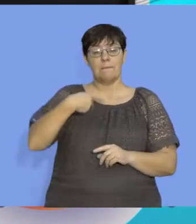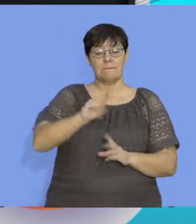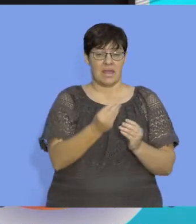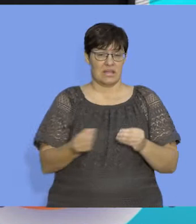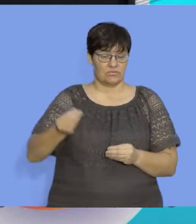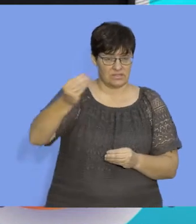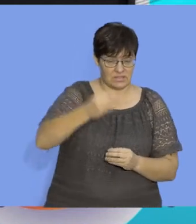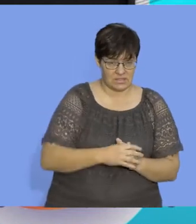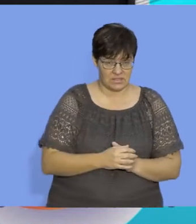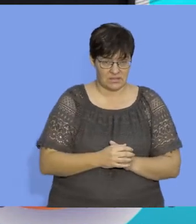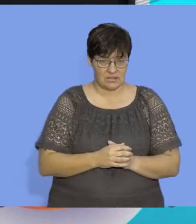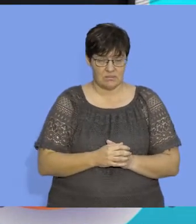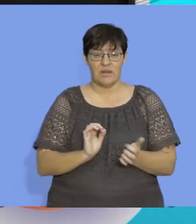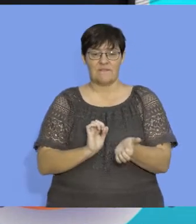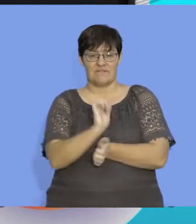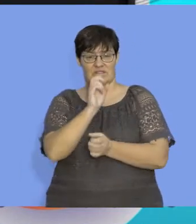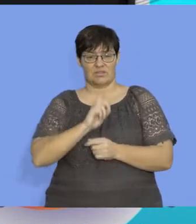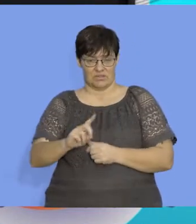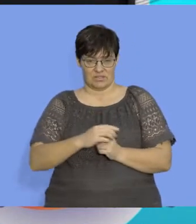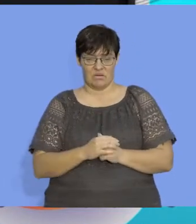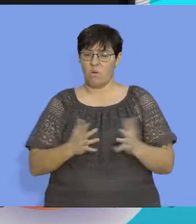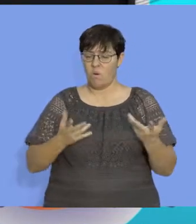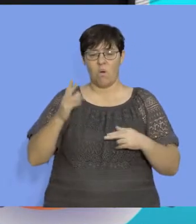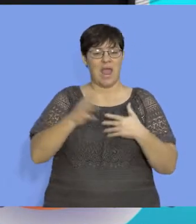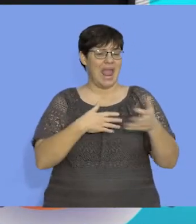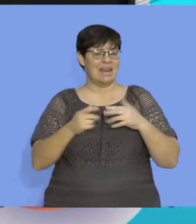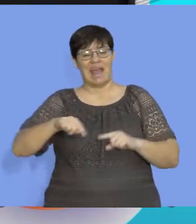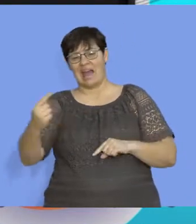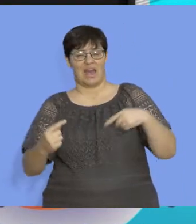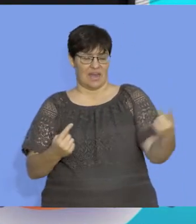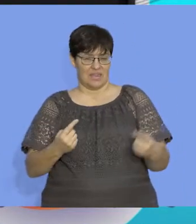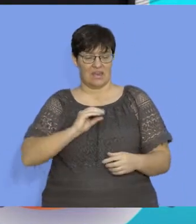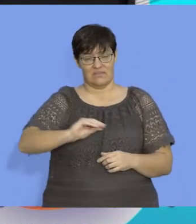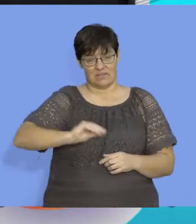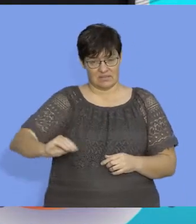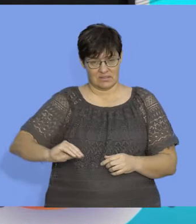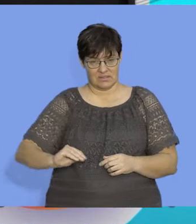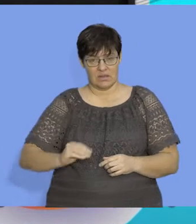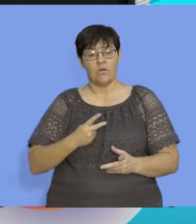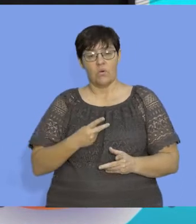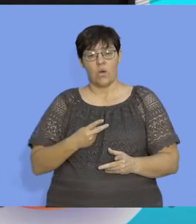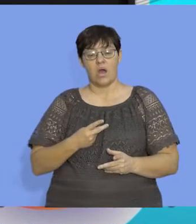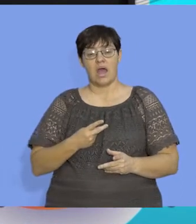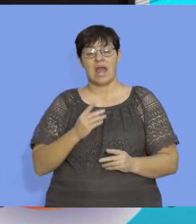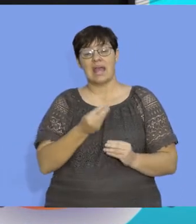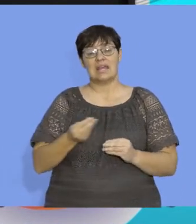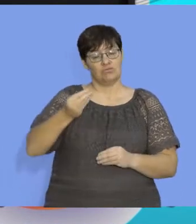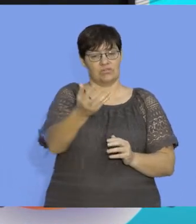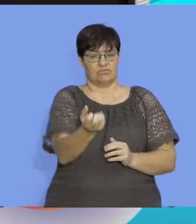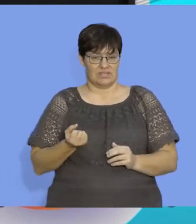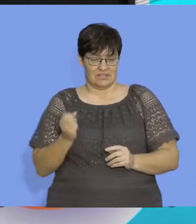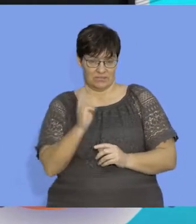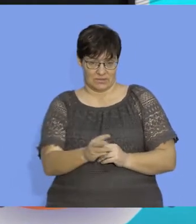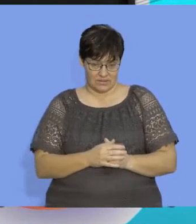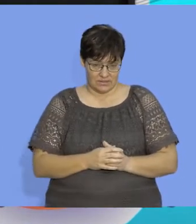deposit or any other investment, then we are going to receive the interest. Okay, now I want to illustrate